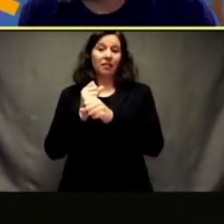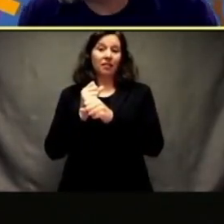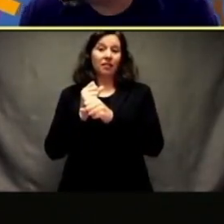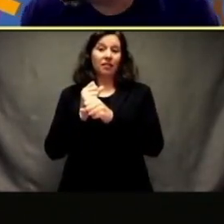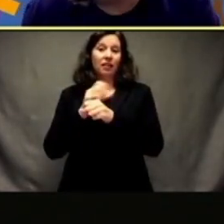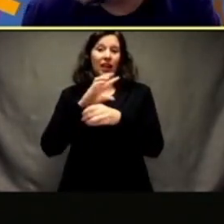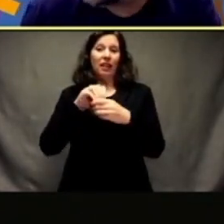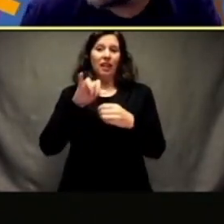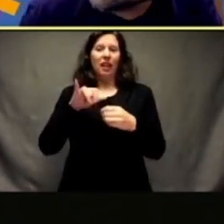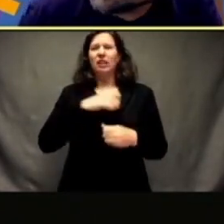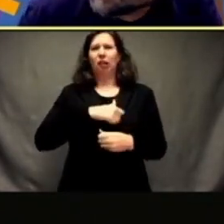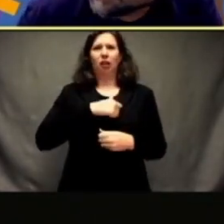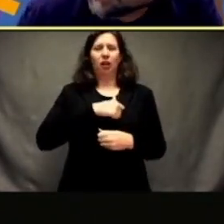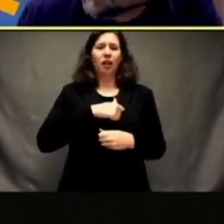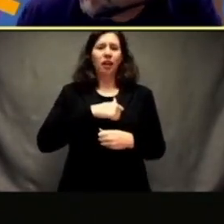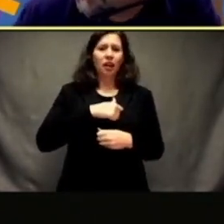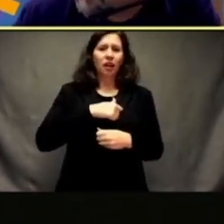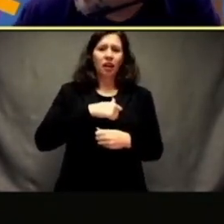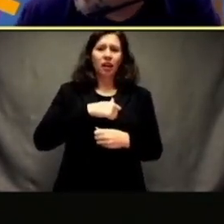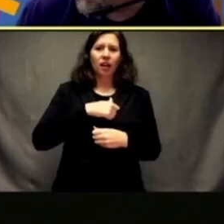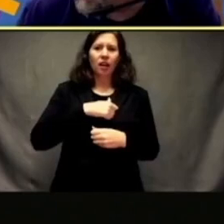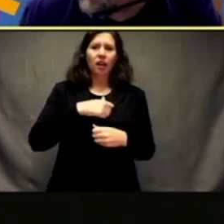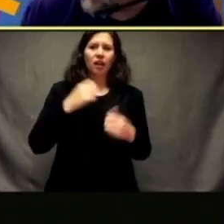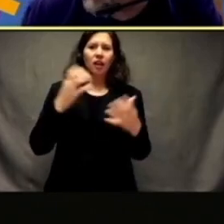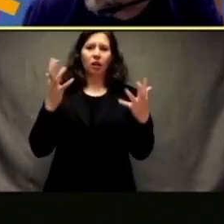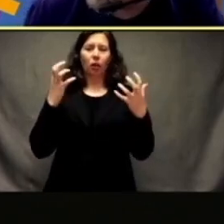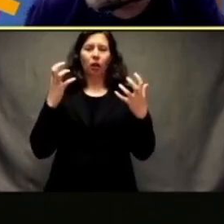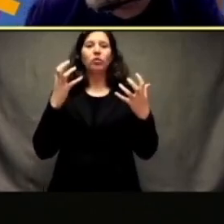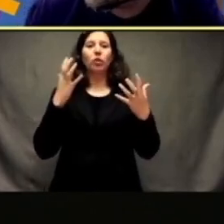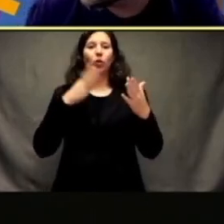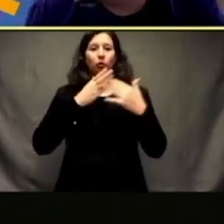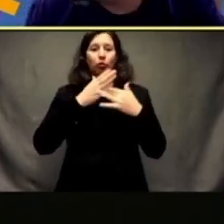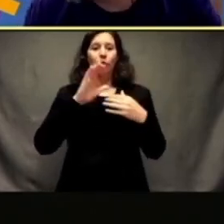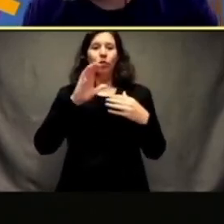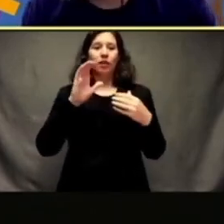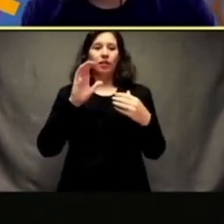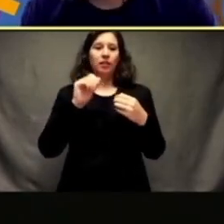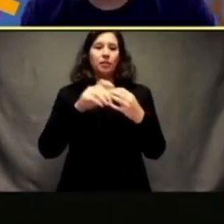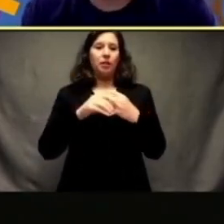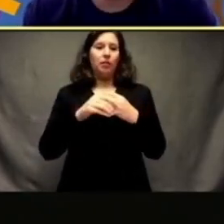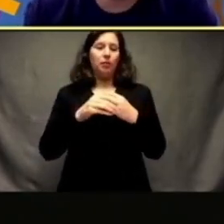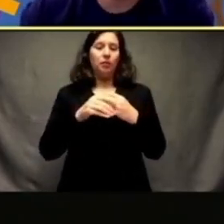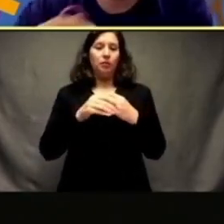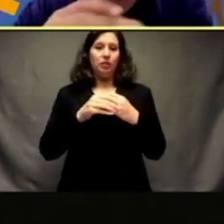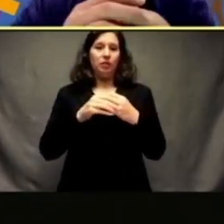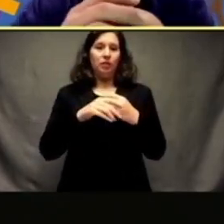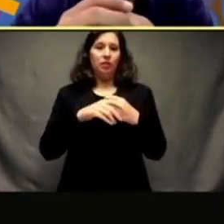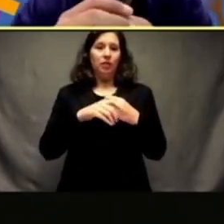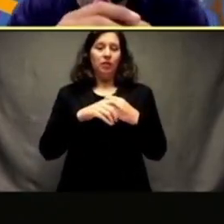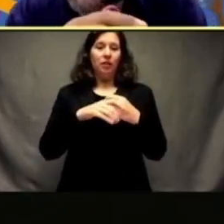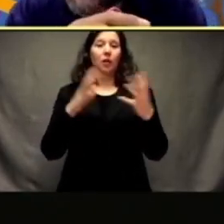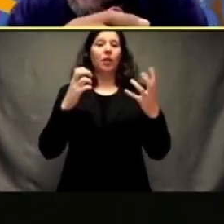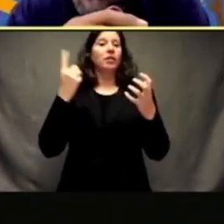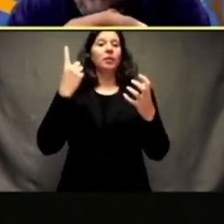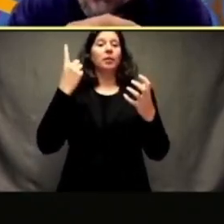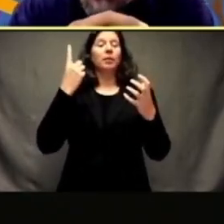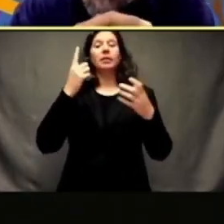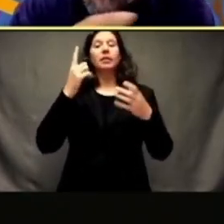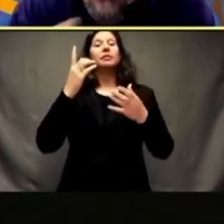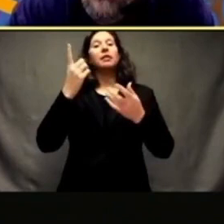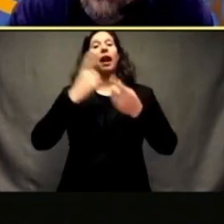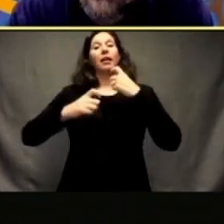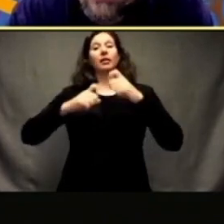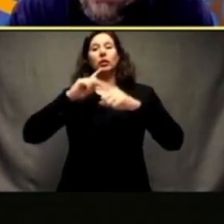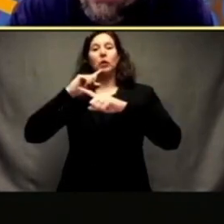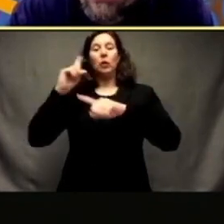Sorry, I want to go through the chat in a few minutes to answer some questions.